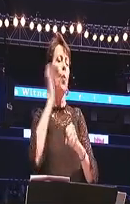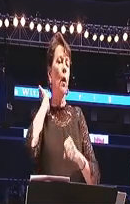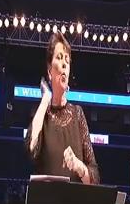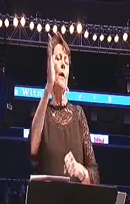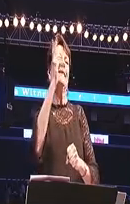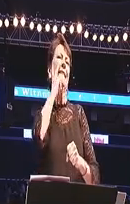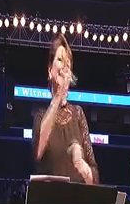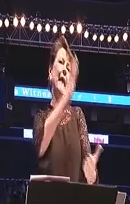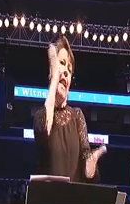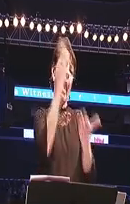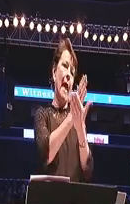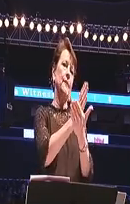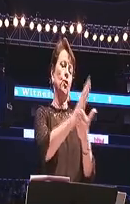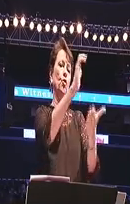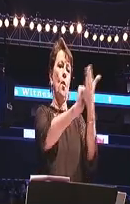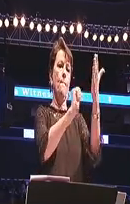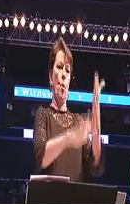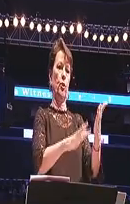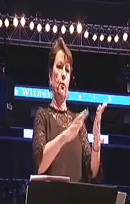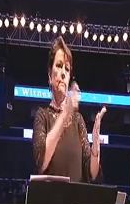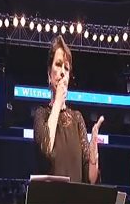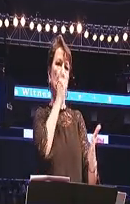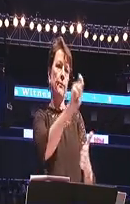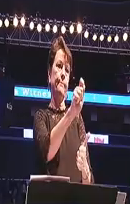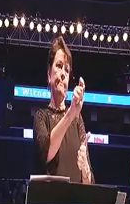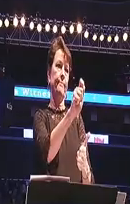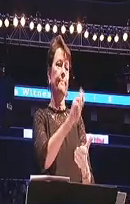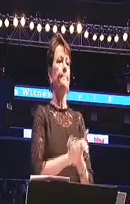to abortion.